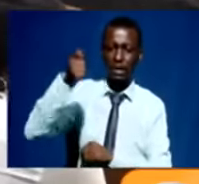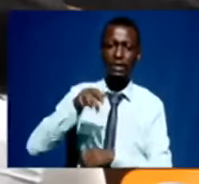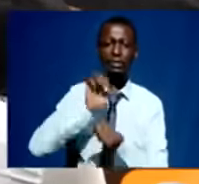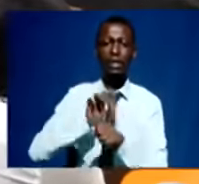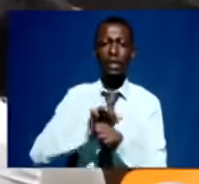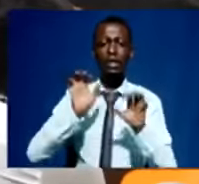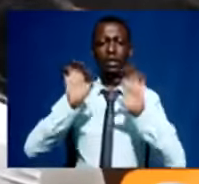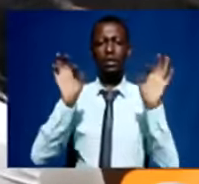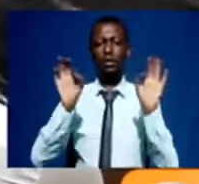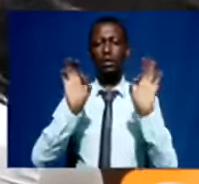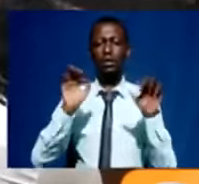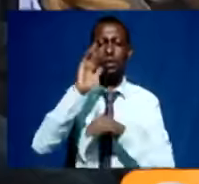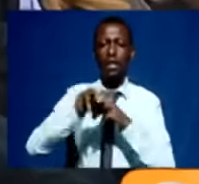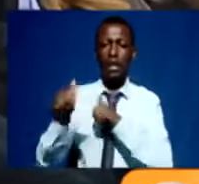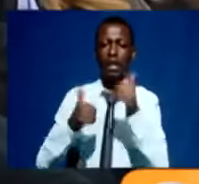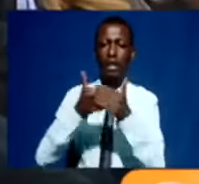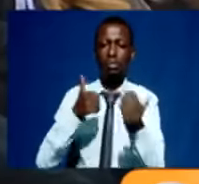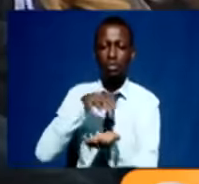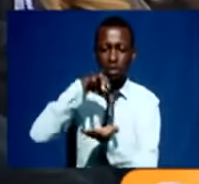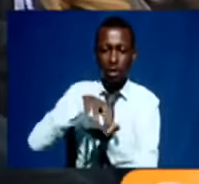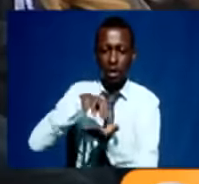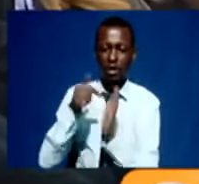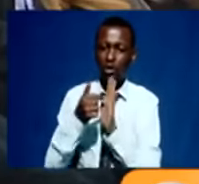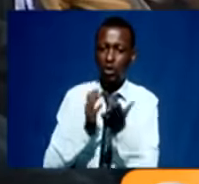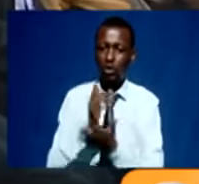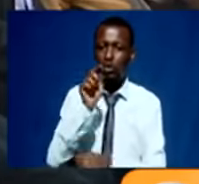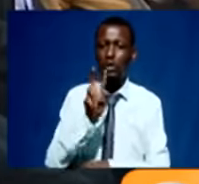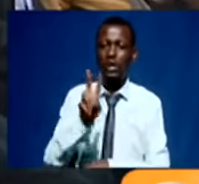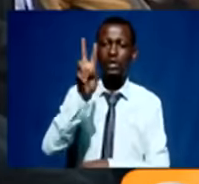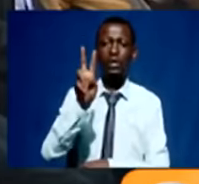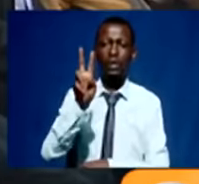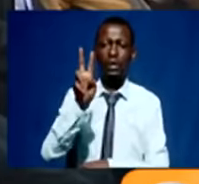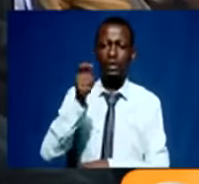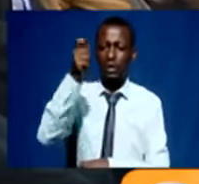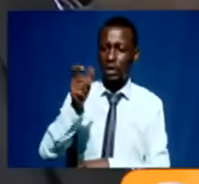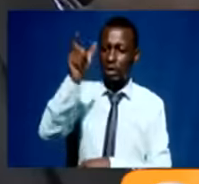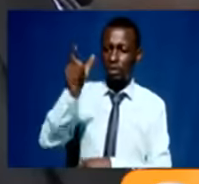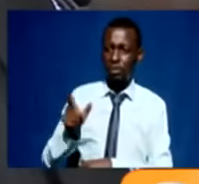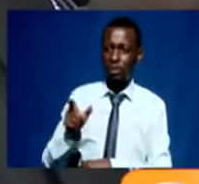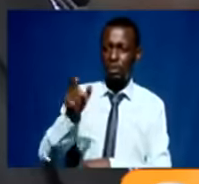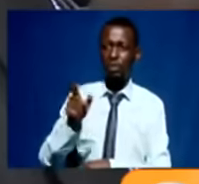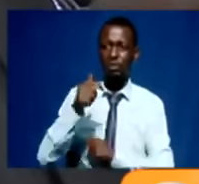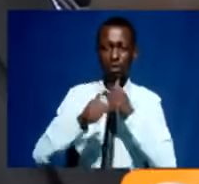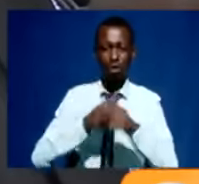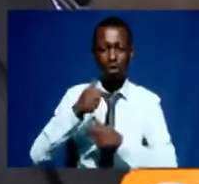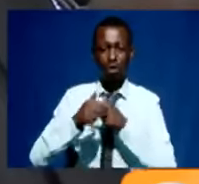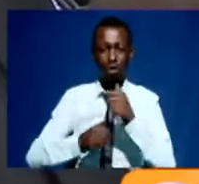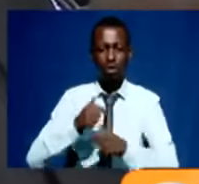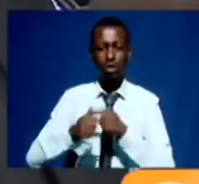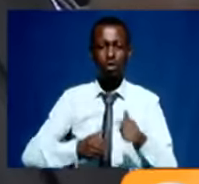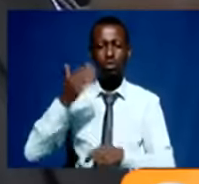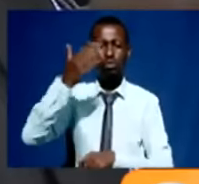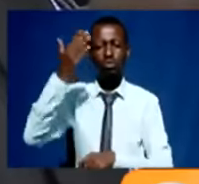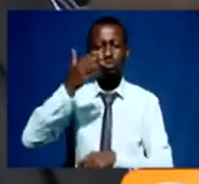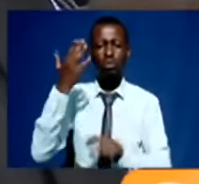many. Unlike other cases that have equally been broadcast live, Justice Nzioka was keen to carry the packed courtroom and the